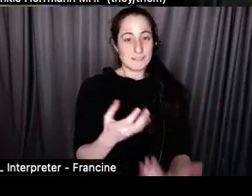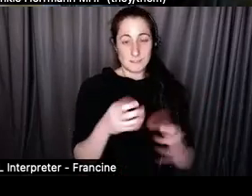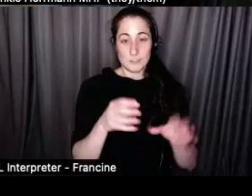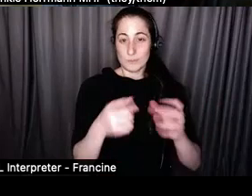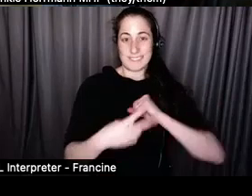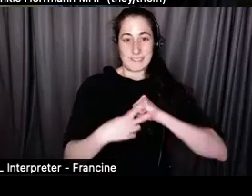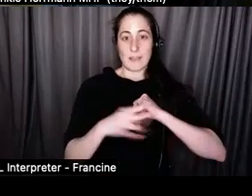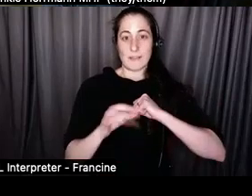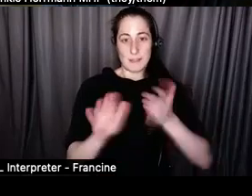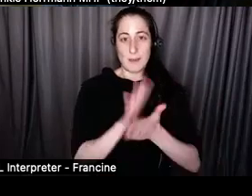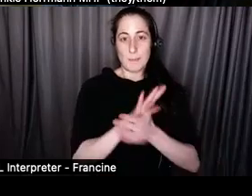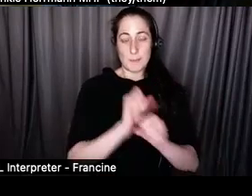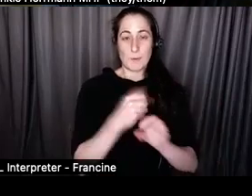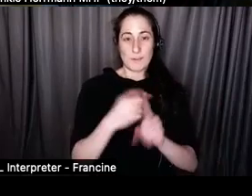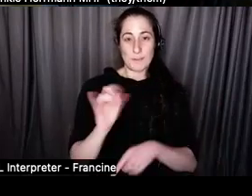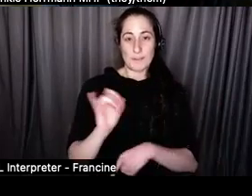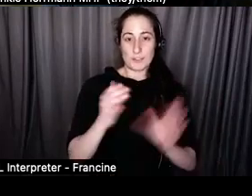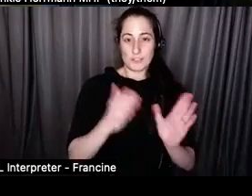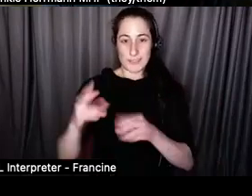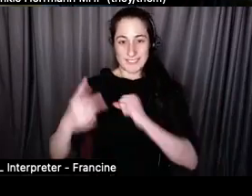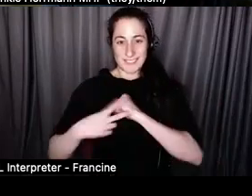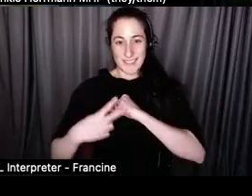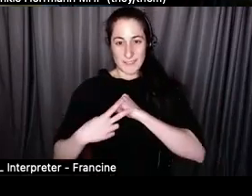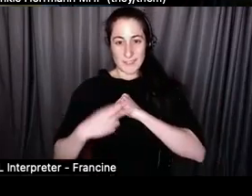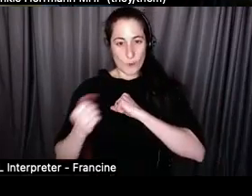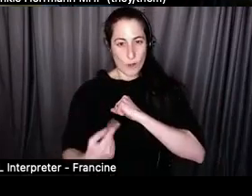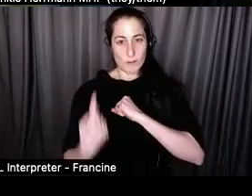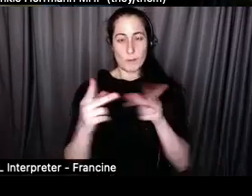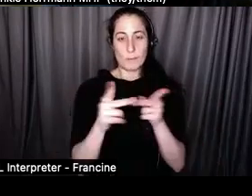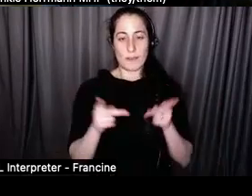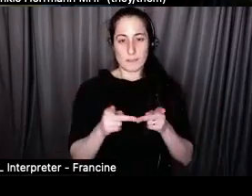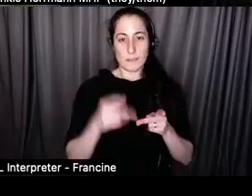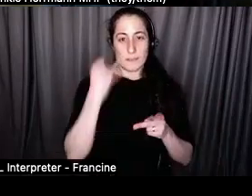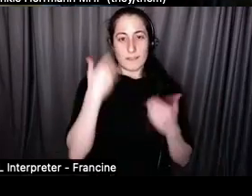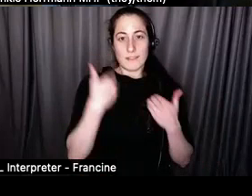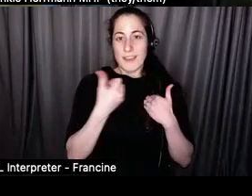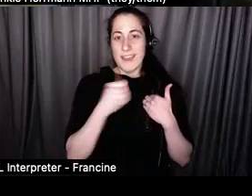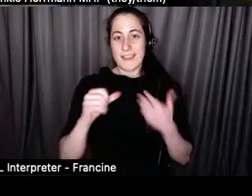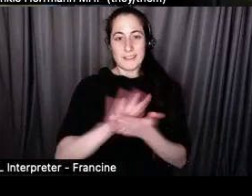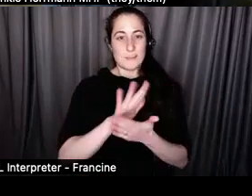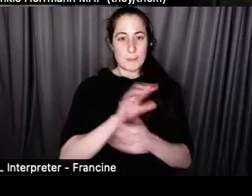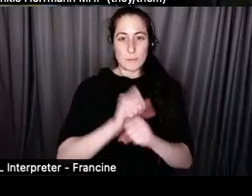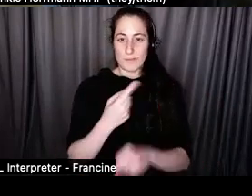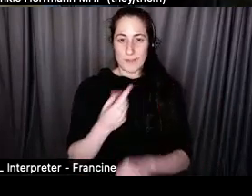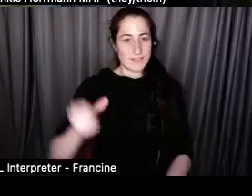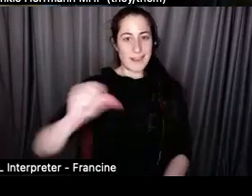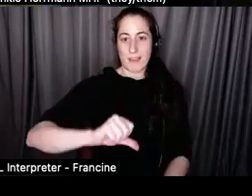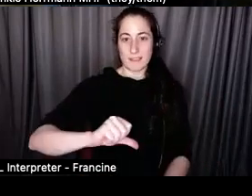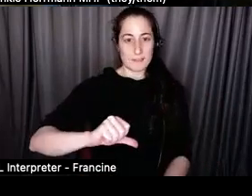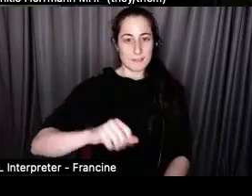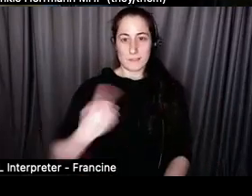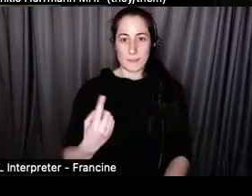receive from your insurance plan in one folder. And if there's any paperwork that you get that denies you something, that